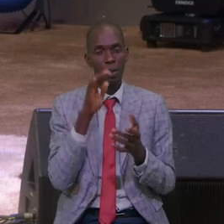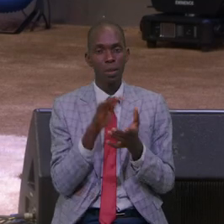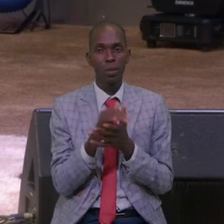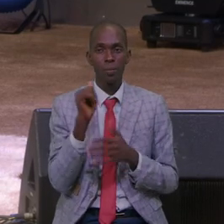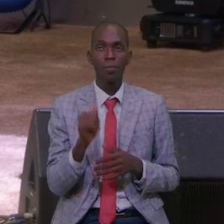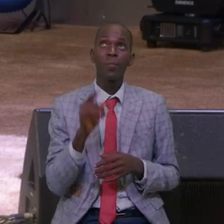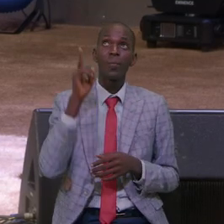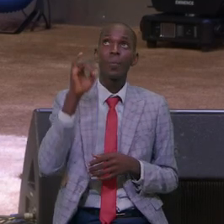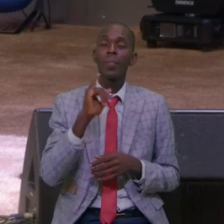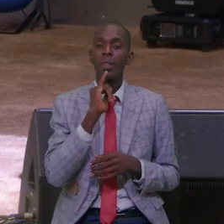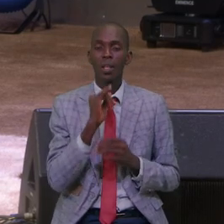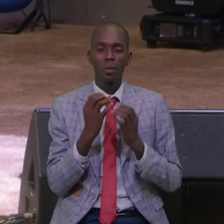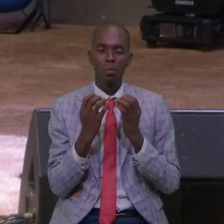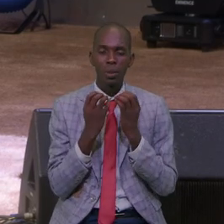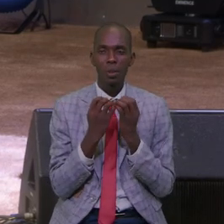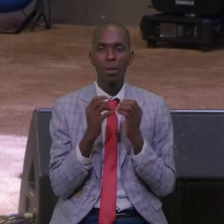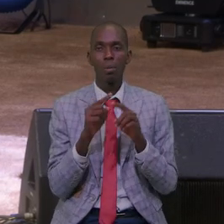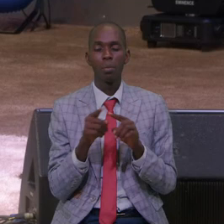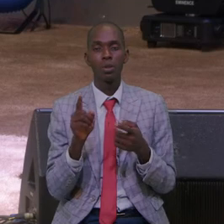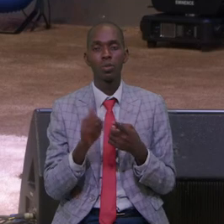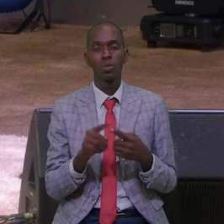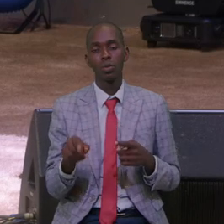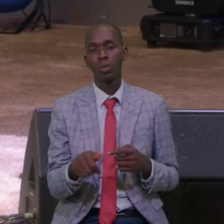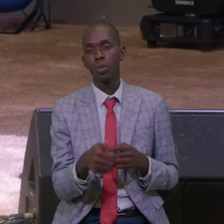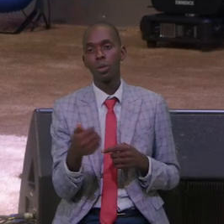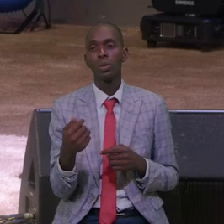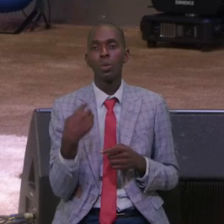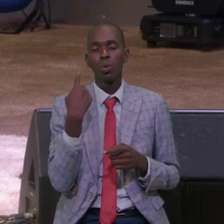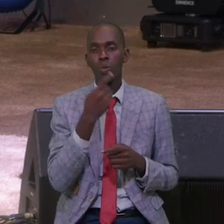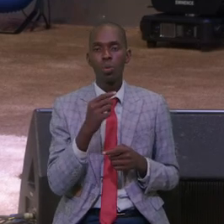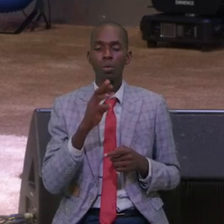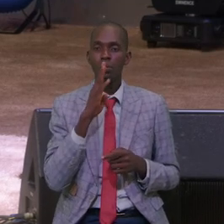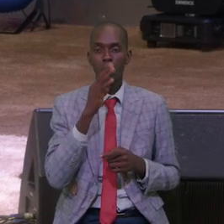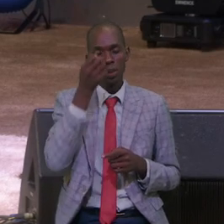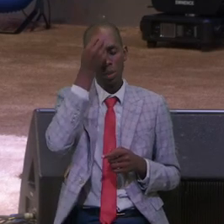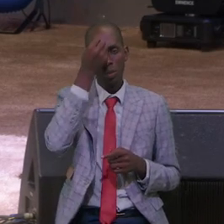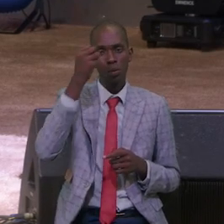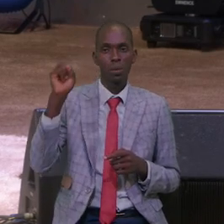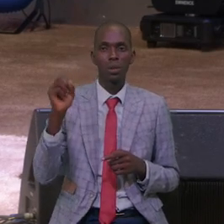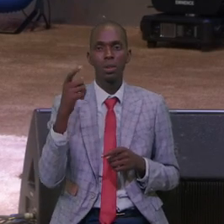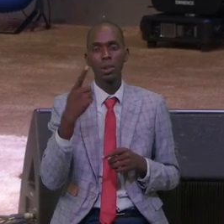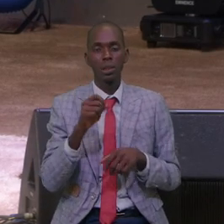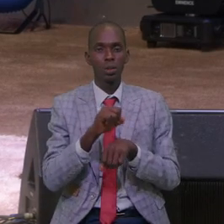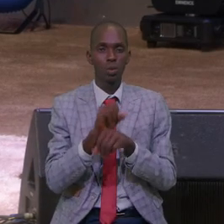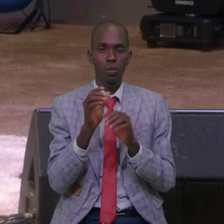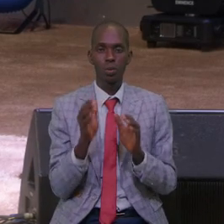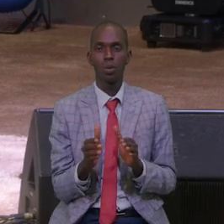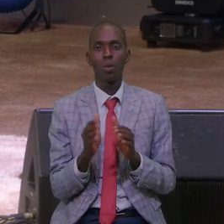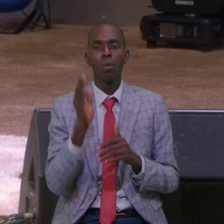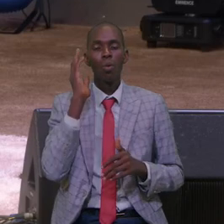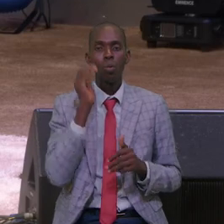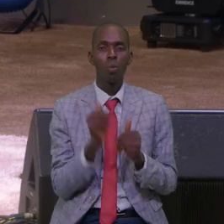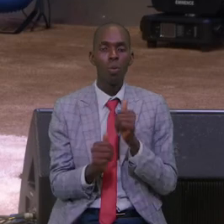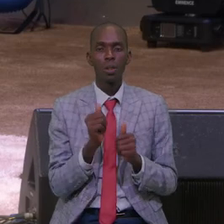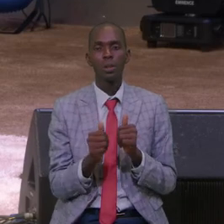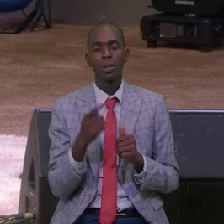is precious, but unto them which be disobedient, the stone which